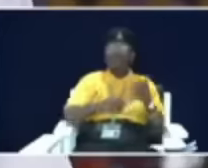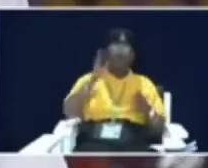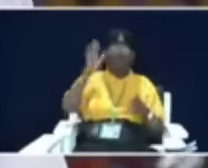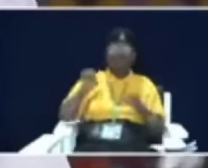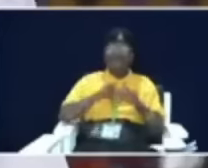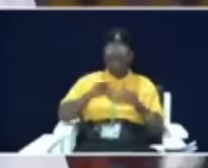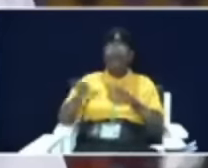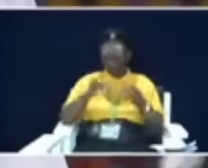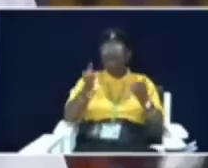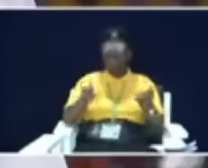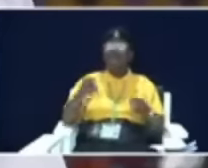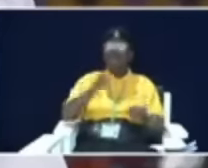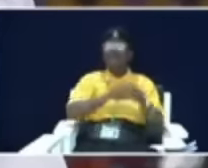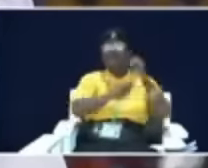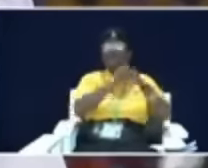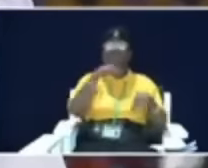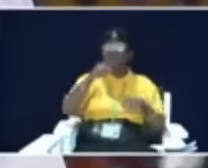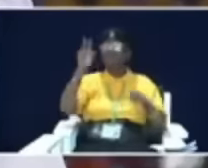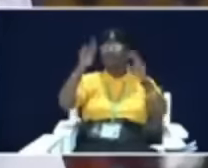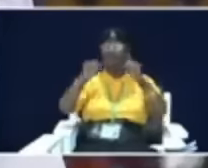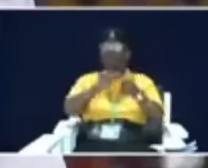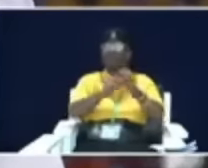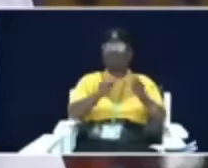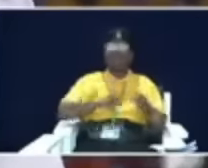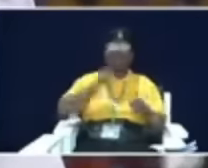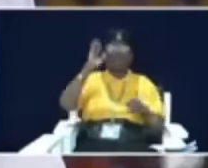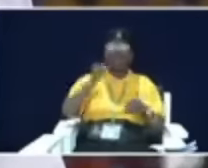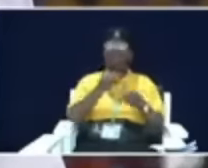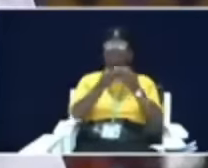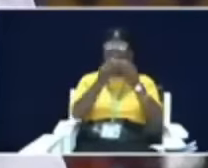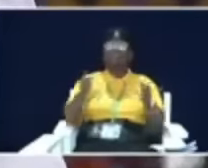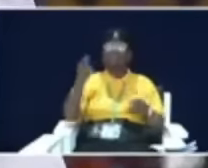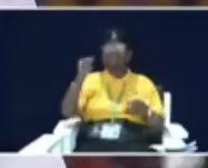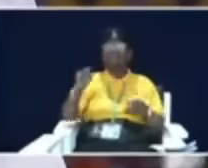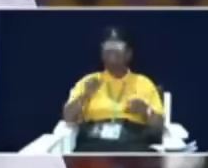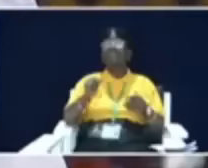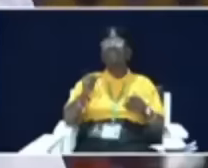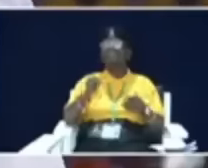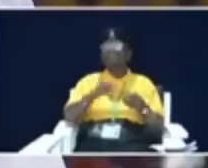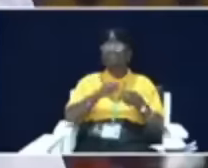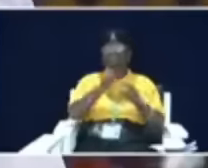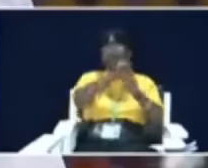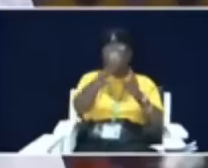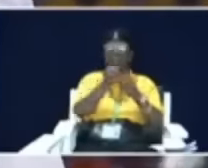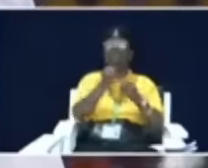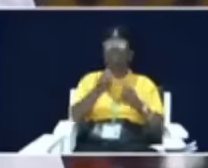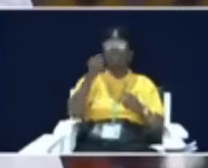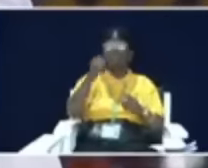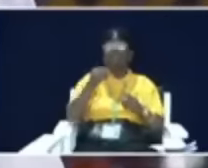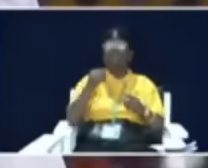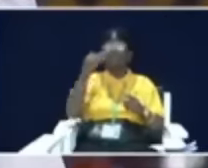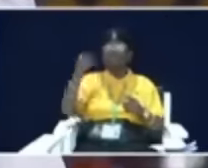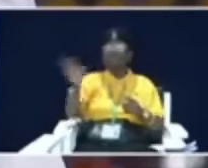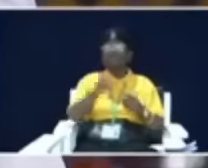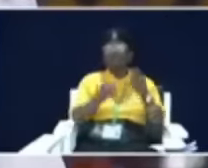Elisha said, "No problem. I can settle the situation for your country before you die. Hey,